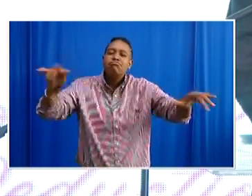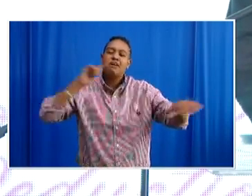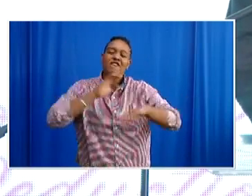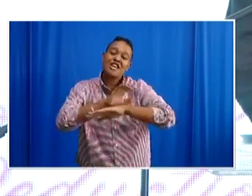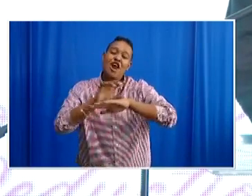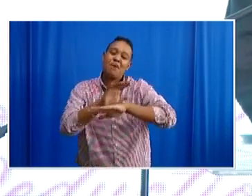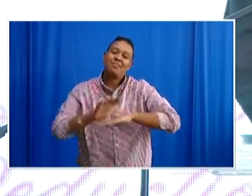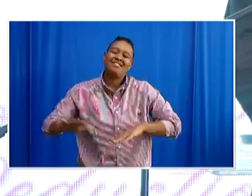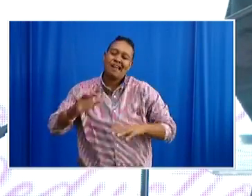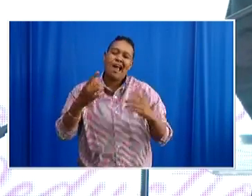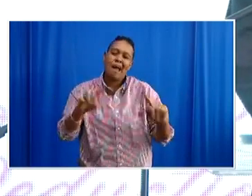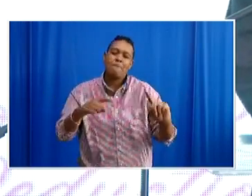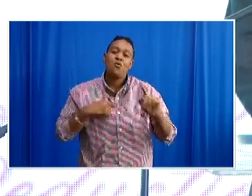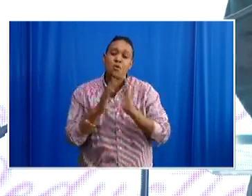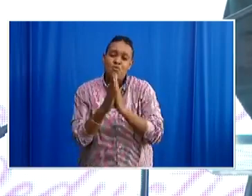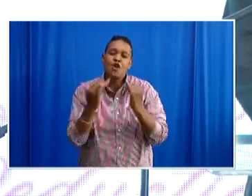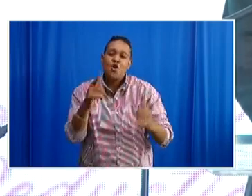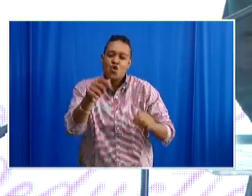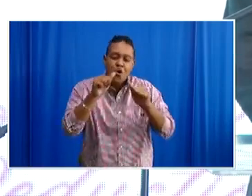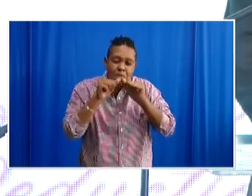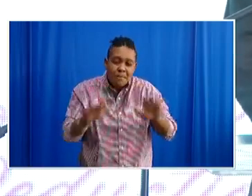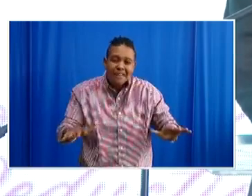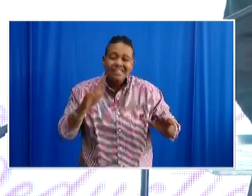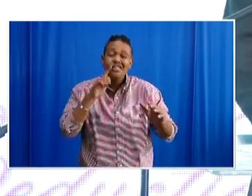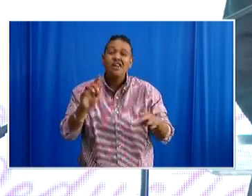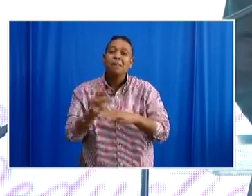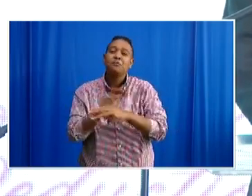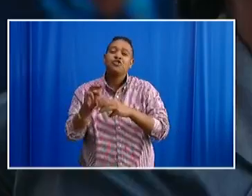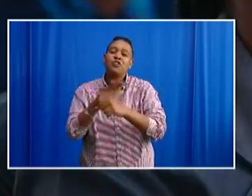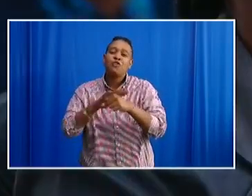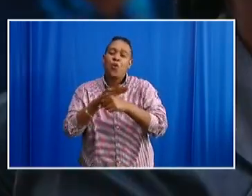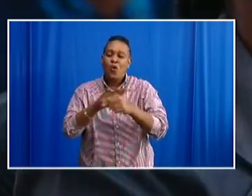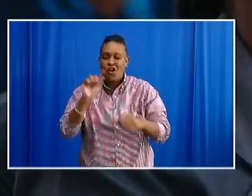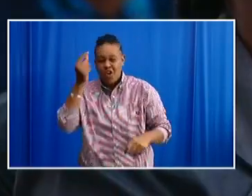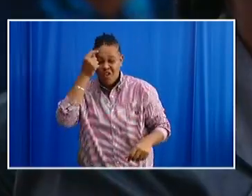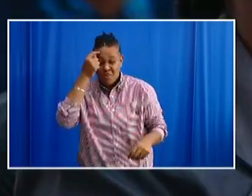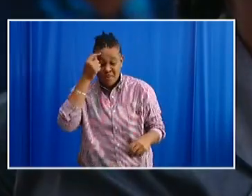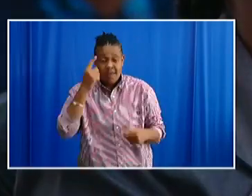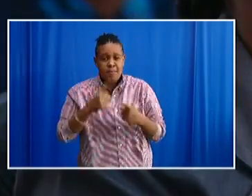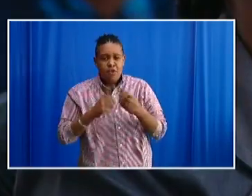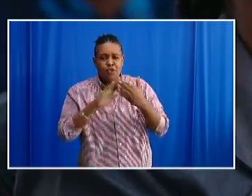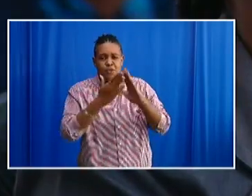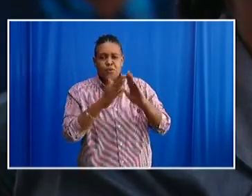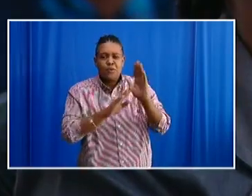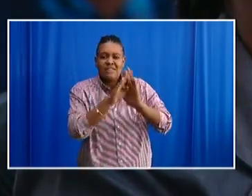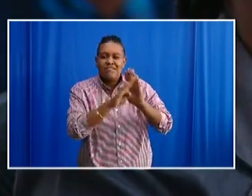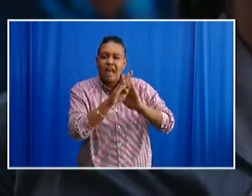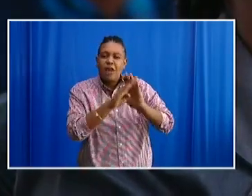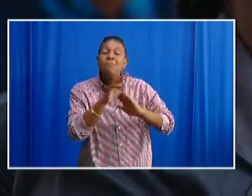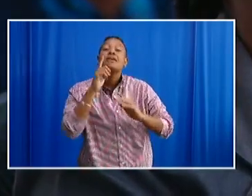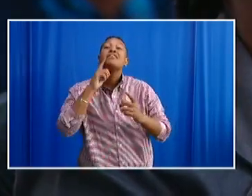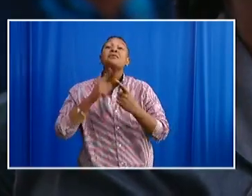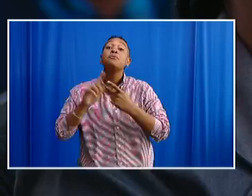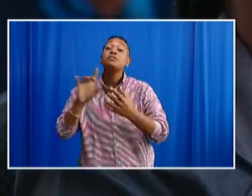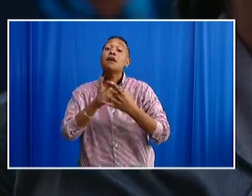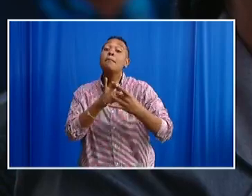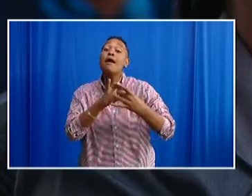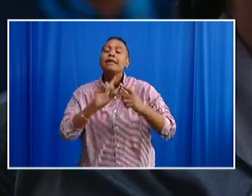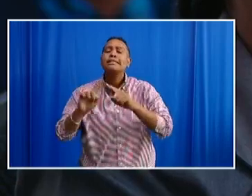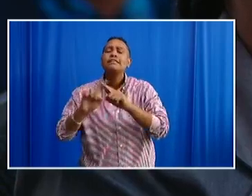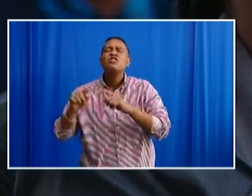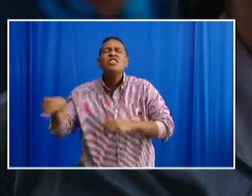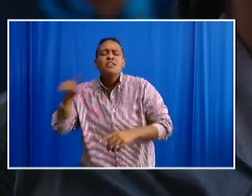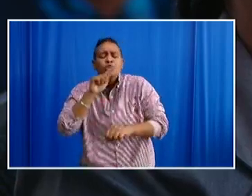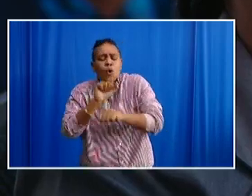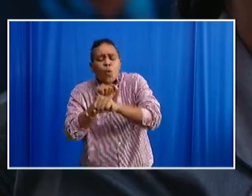region, and we pray now your blessings upon the Ministry of Local Government and Community Development and their partners as